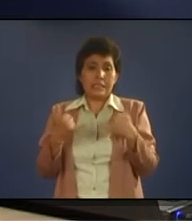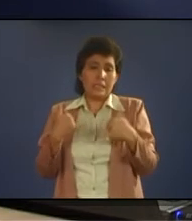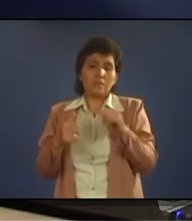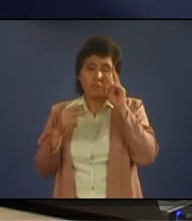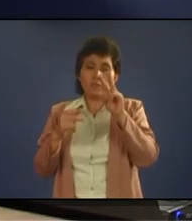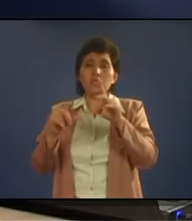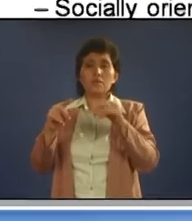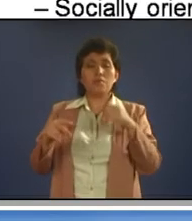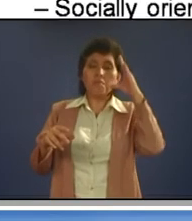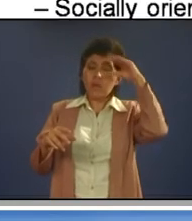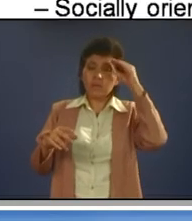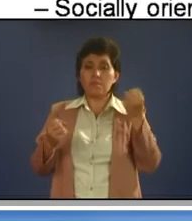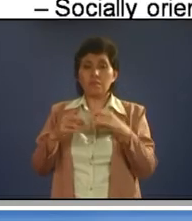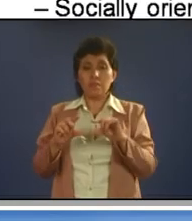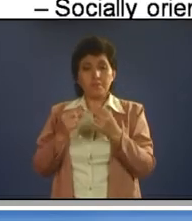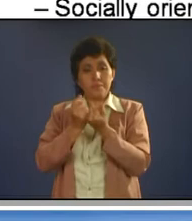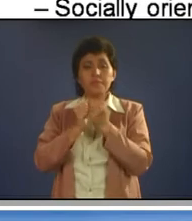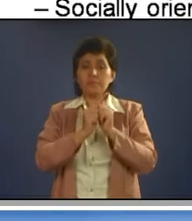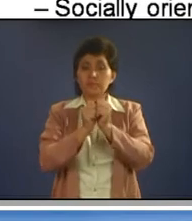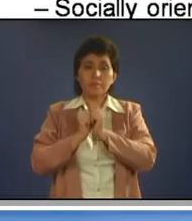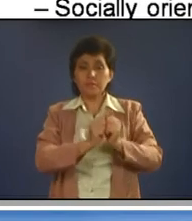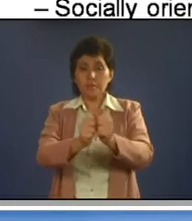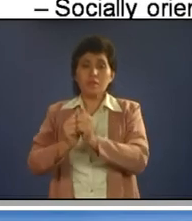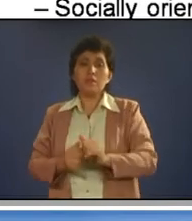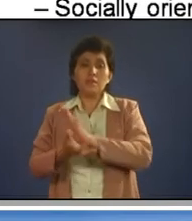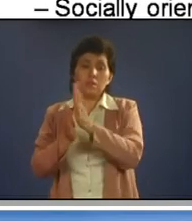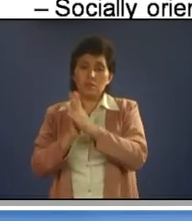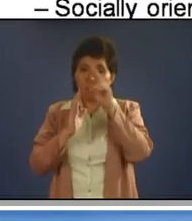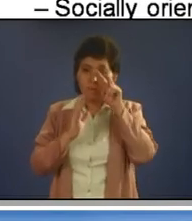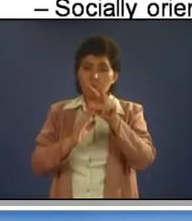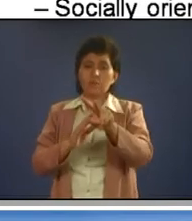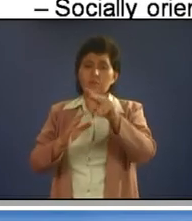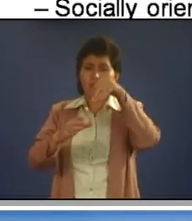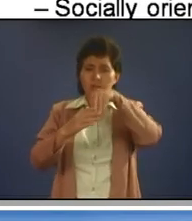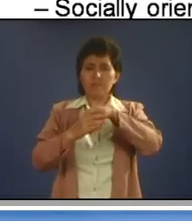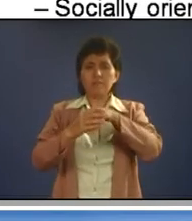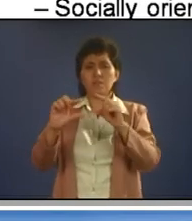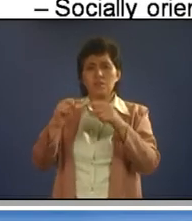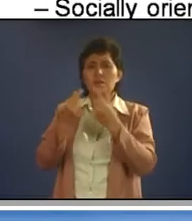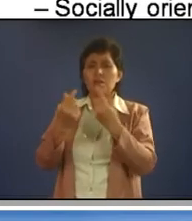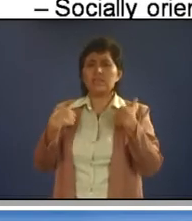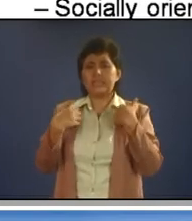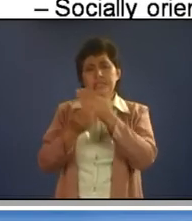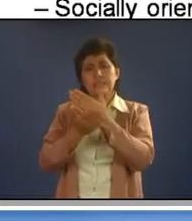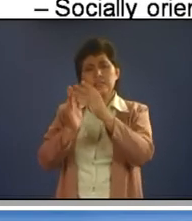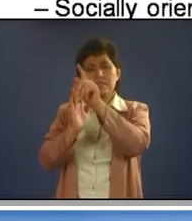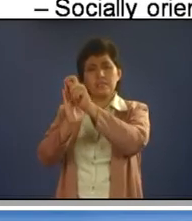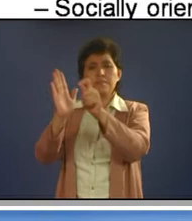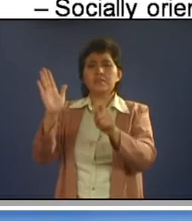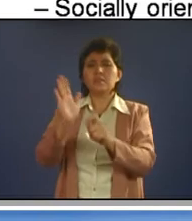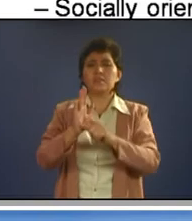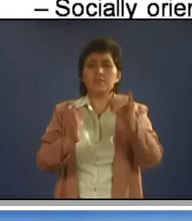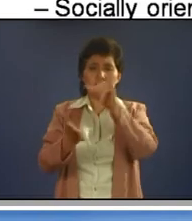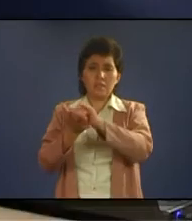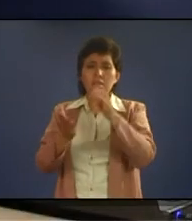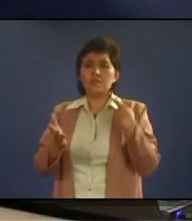have, yeah? Now, groups, when we look into groups, now there are some terms that we have to know. Now, the first one is the